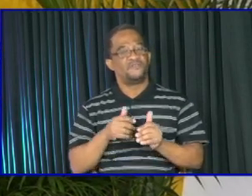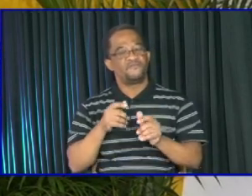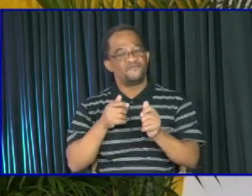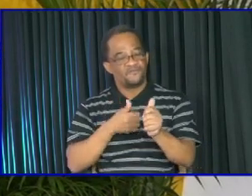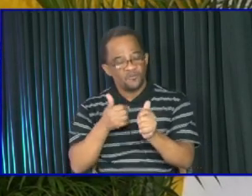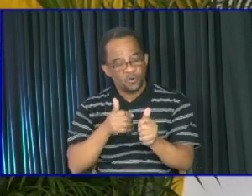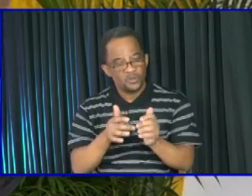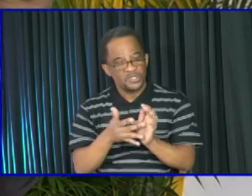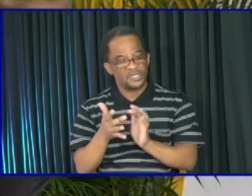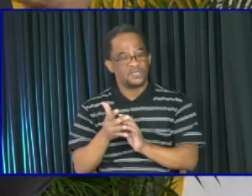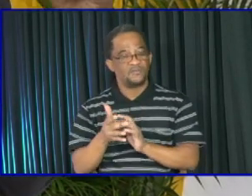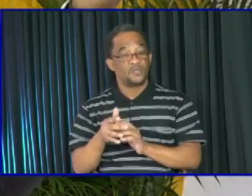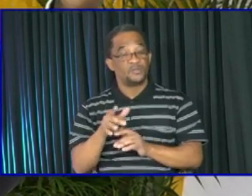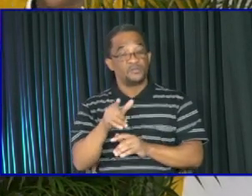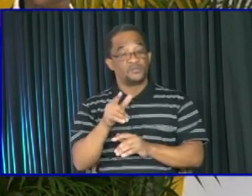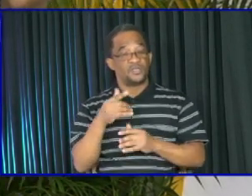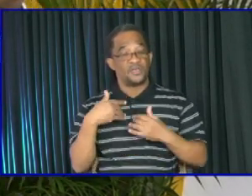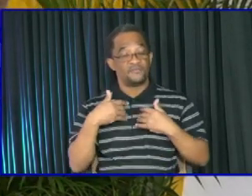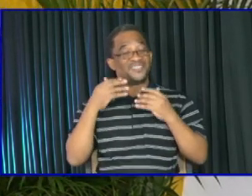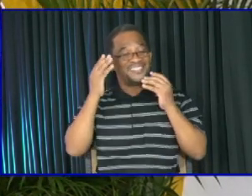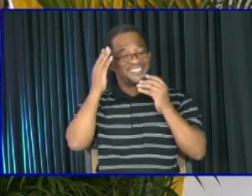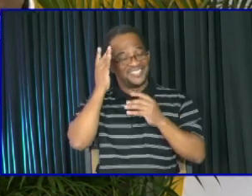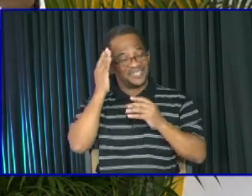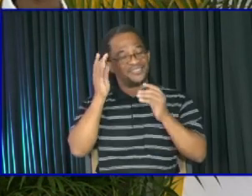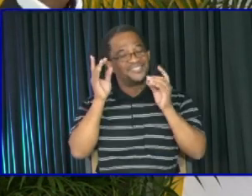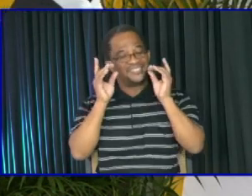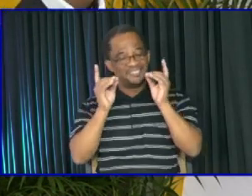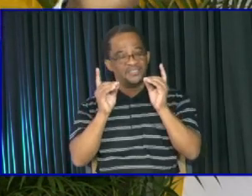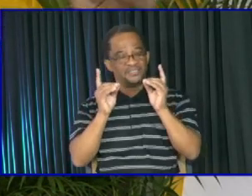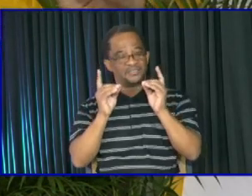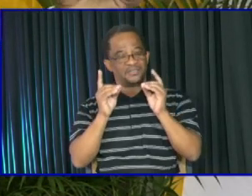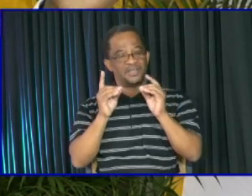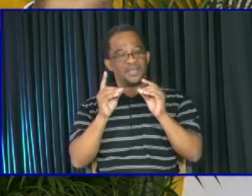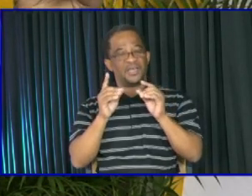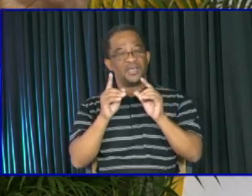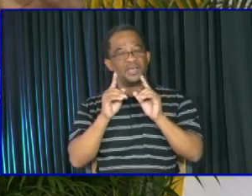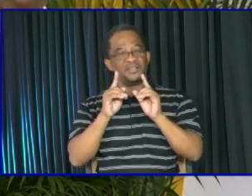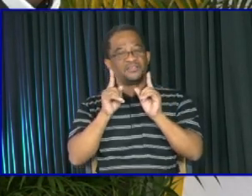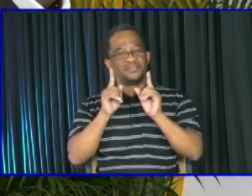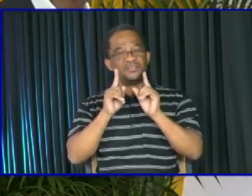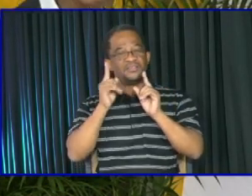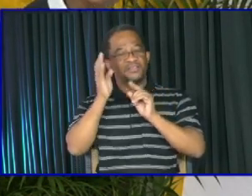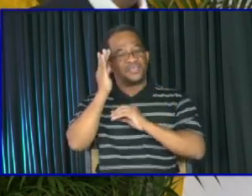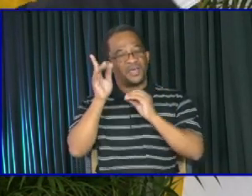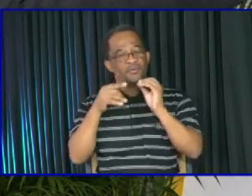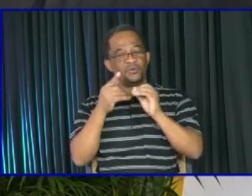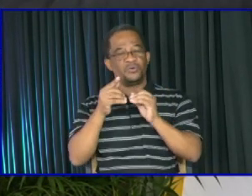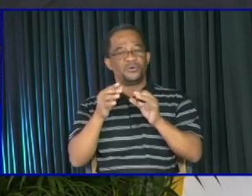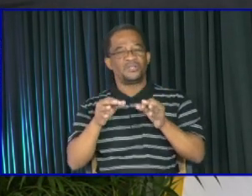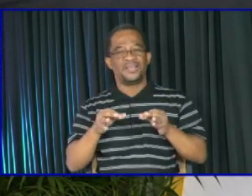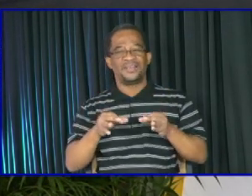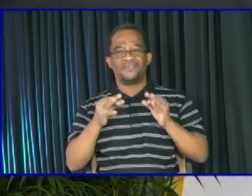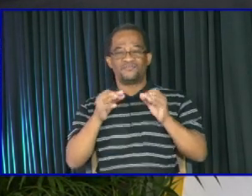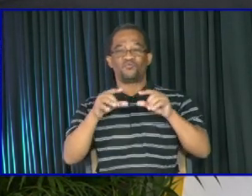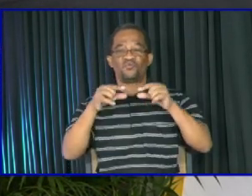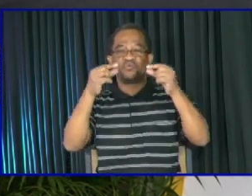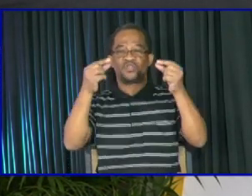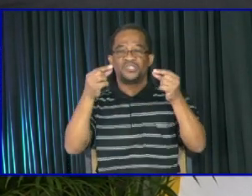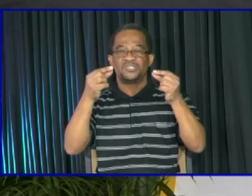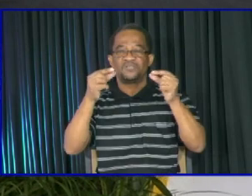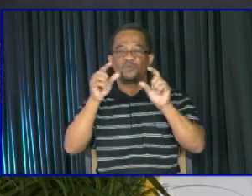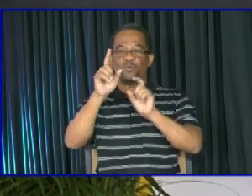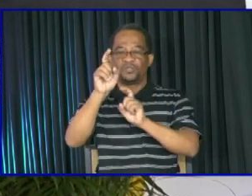tonight. You're deciding to answer life's greatest question as you choose to accept Jesus